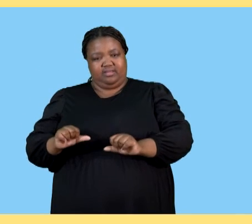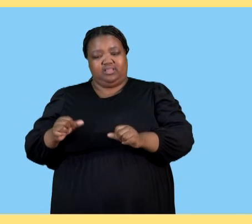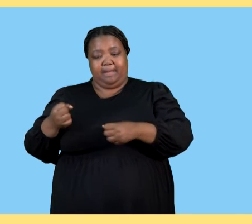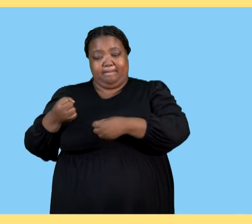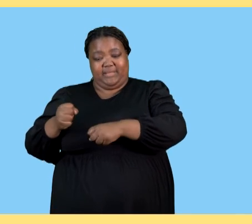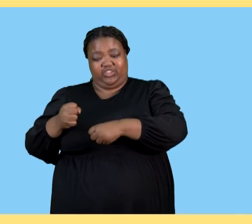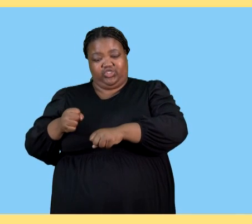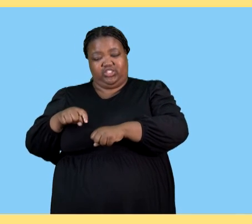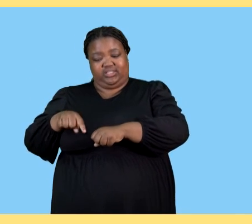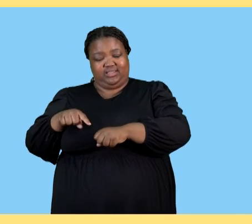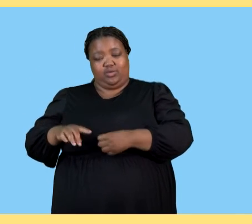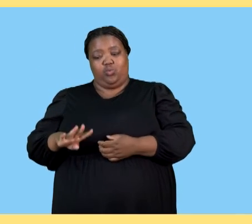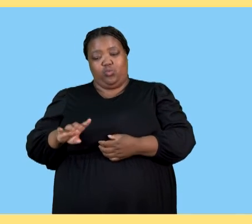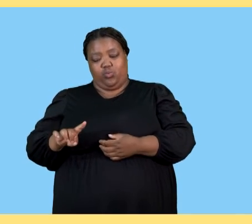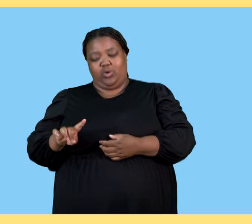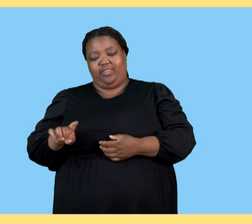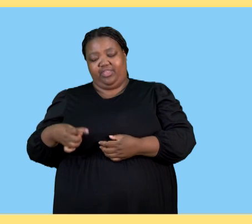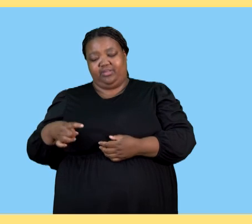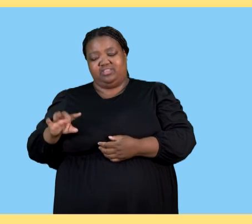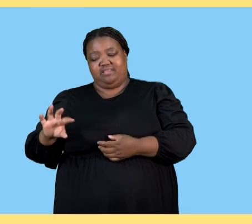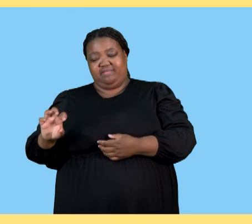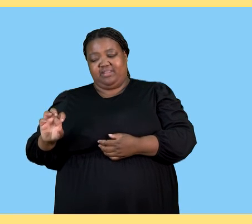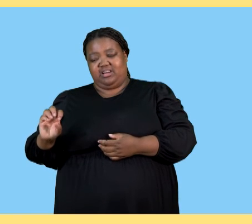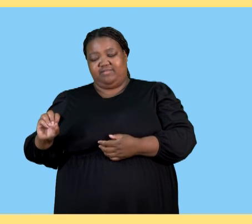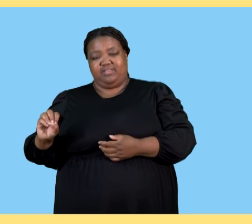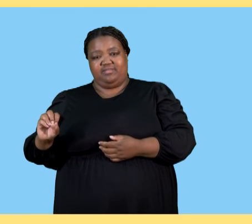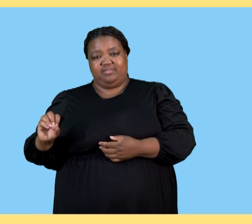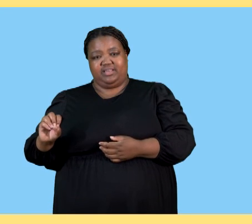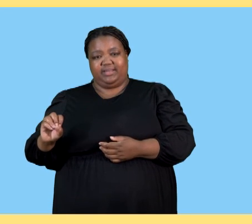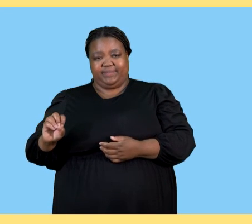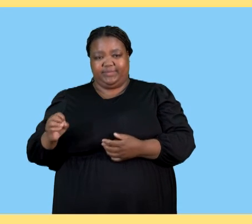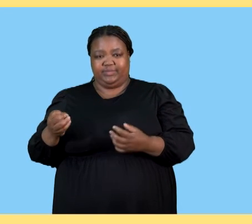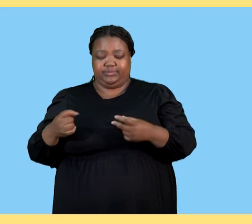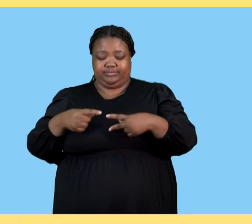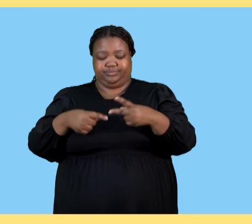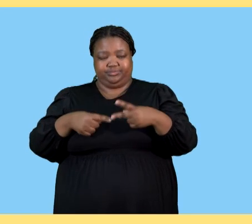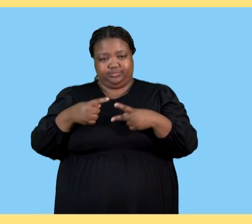is rent of the bending machine, the 1,050 there. So we have 2 so far.